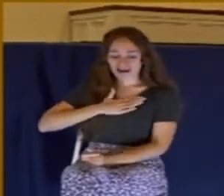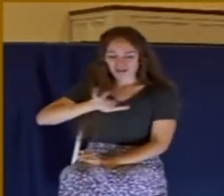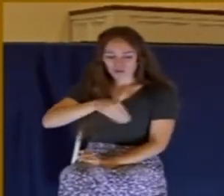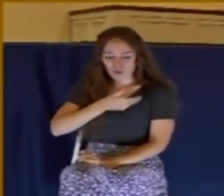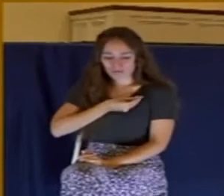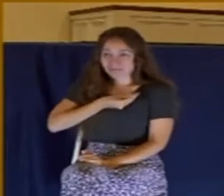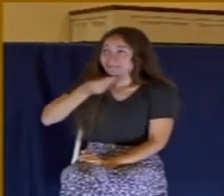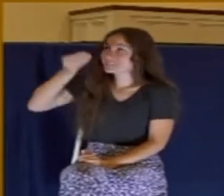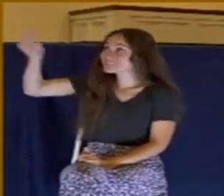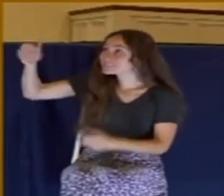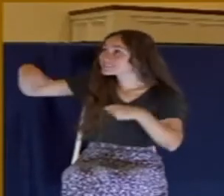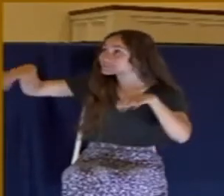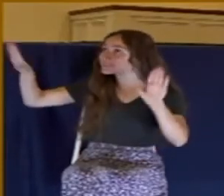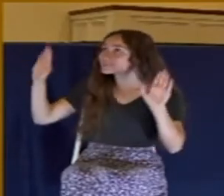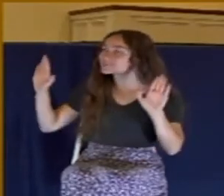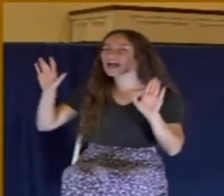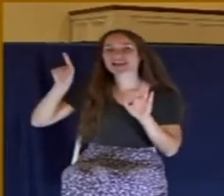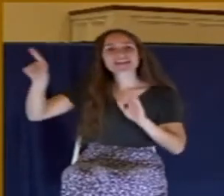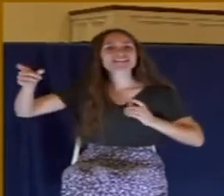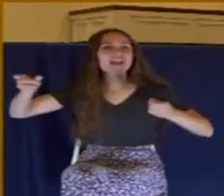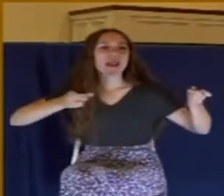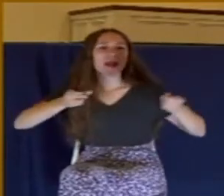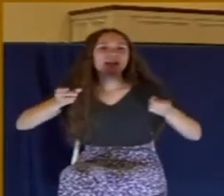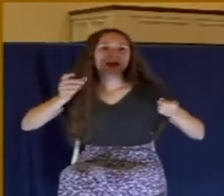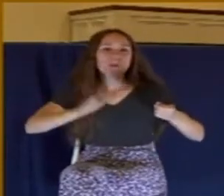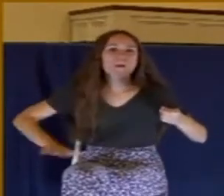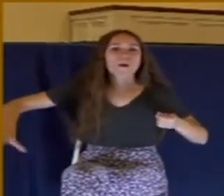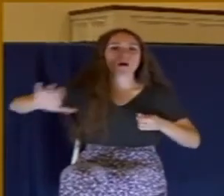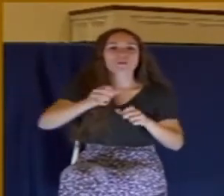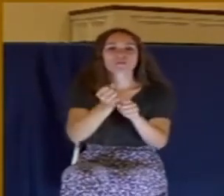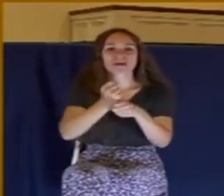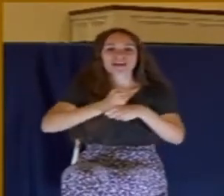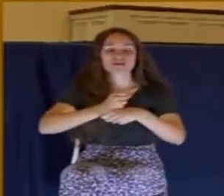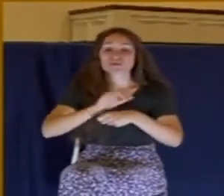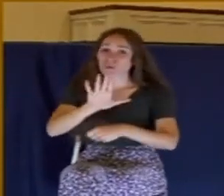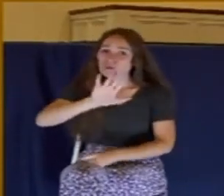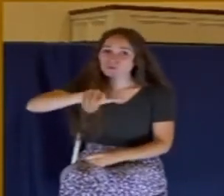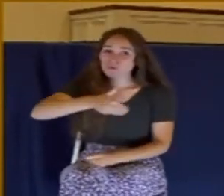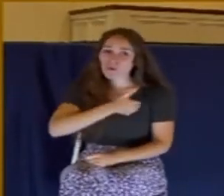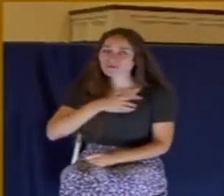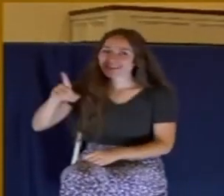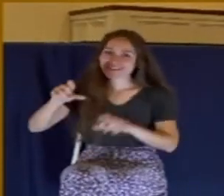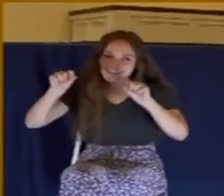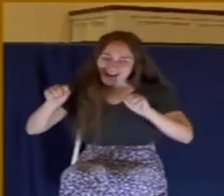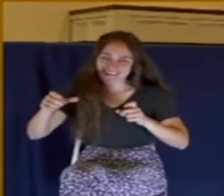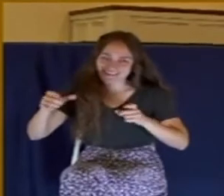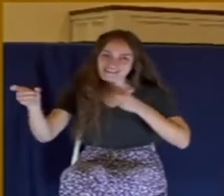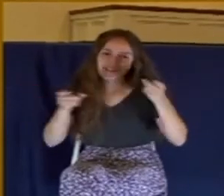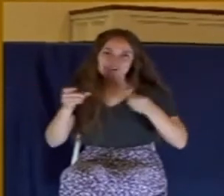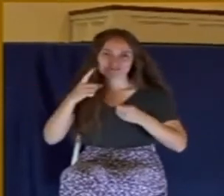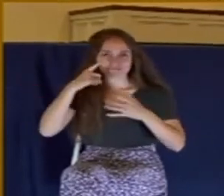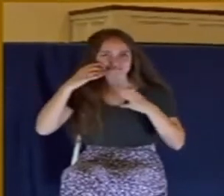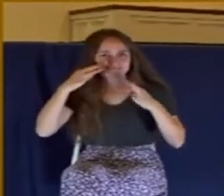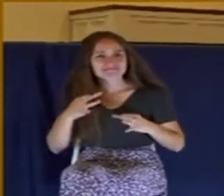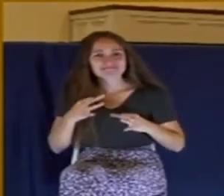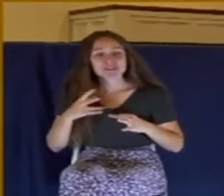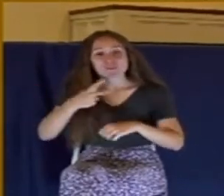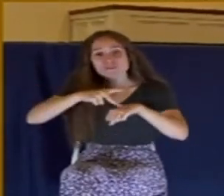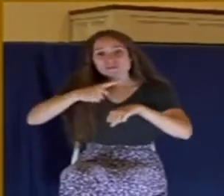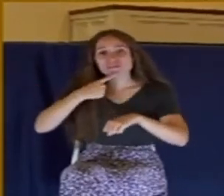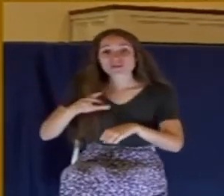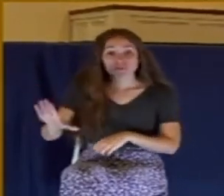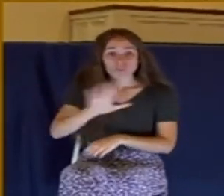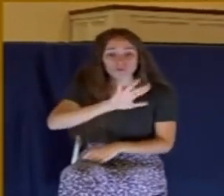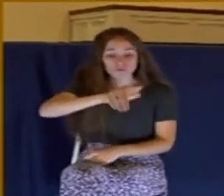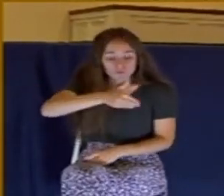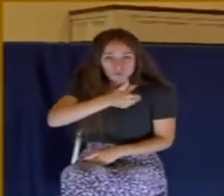soul is not a hard thing for him to keep safe. And so Peter says, entrust your soul to a faithful